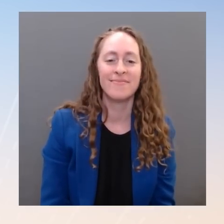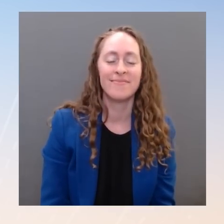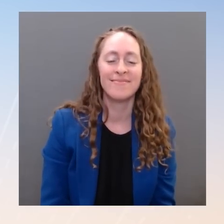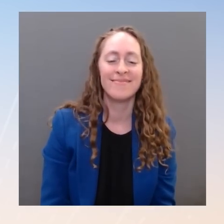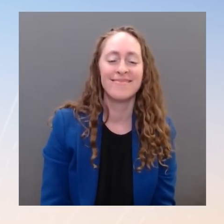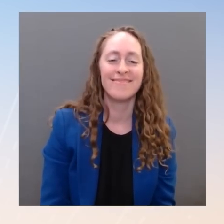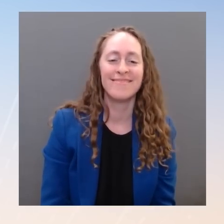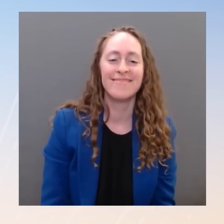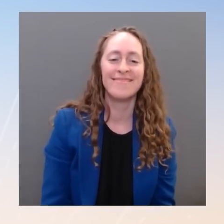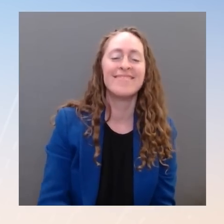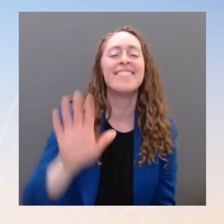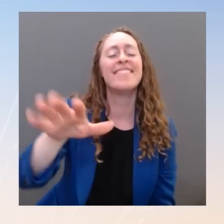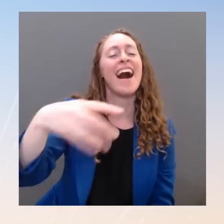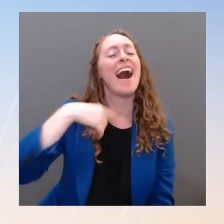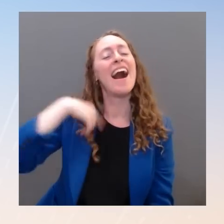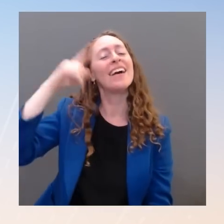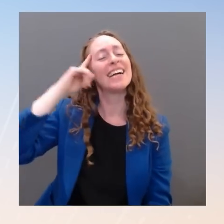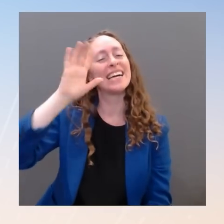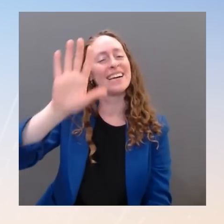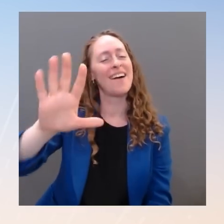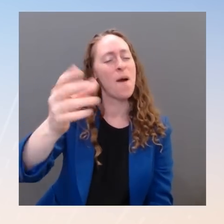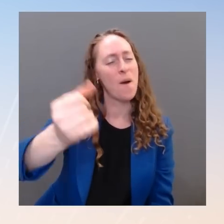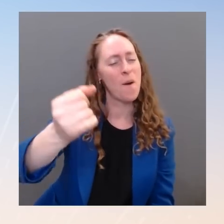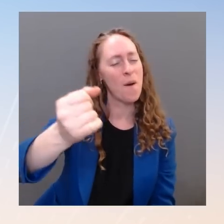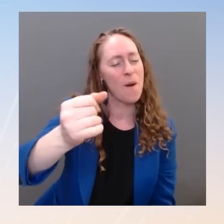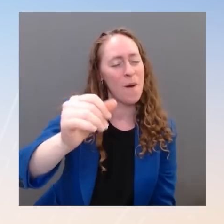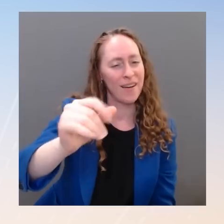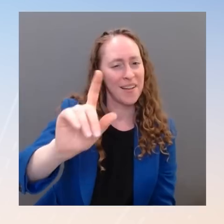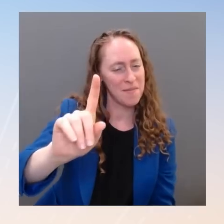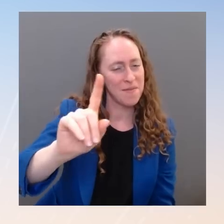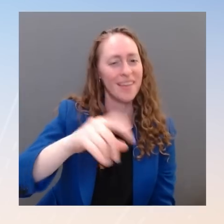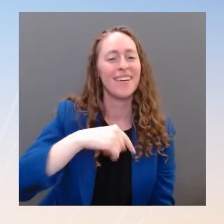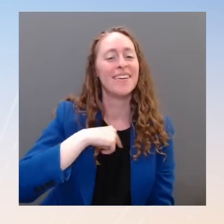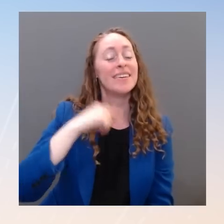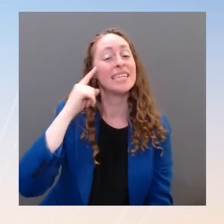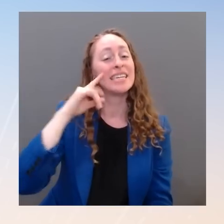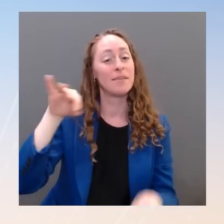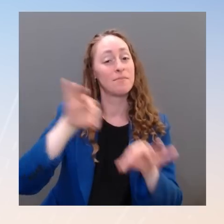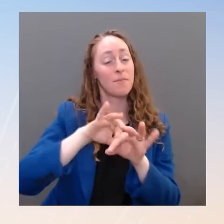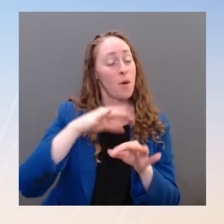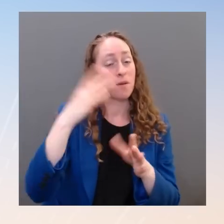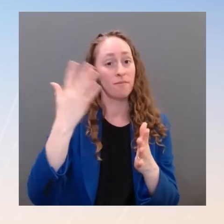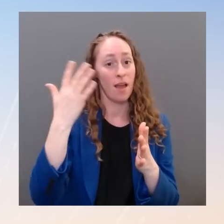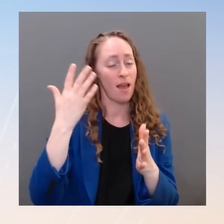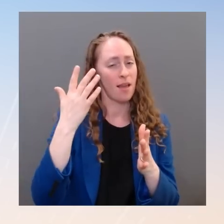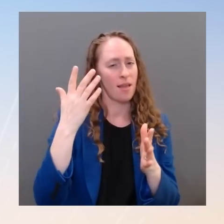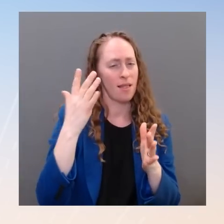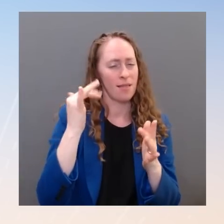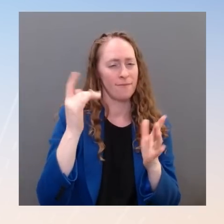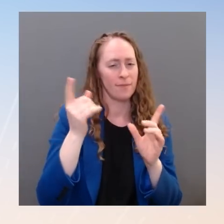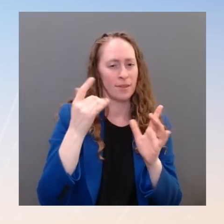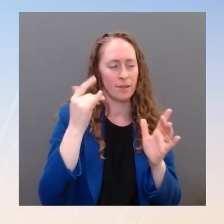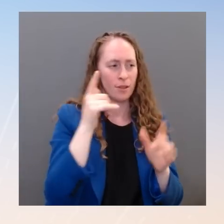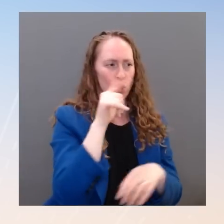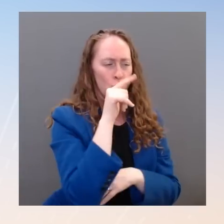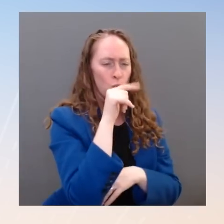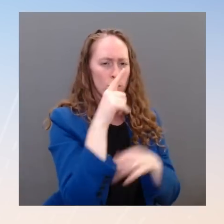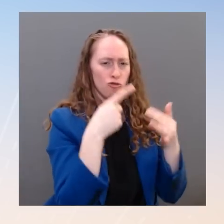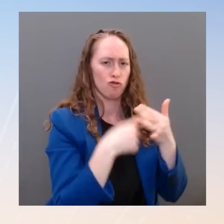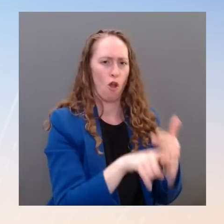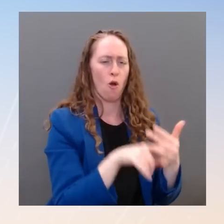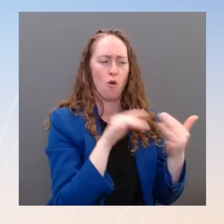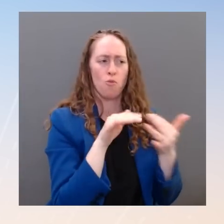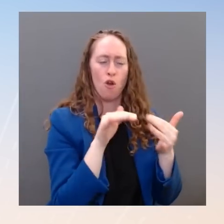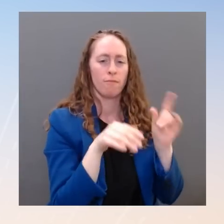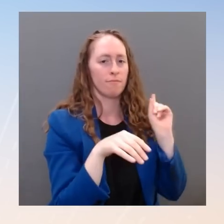remember what we're talking about here. I mean, it is Russia that started this war, invaded Ukraine, and violated Ukraine's sovereignty and territorial integrity.